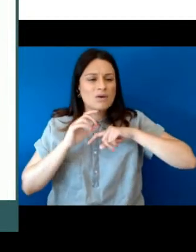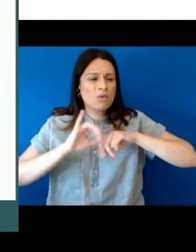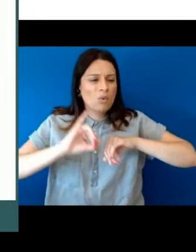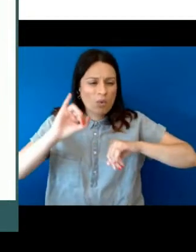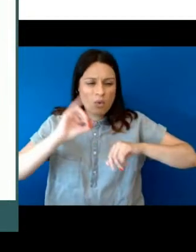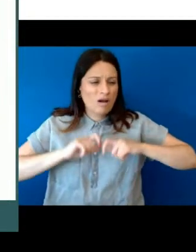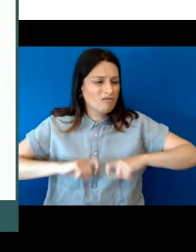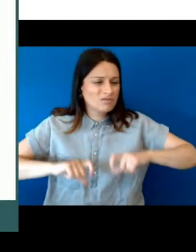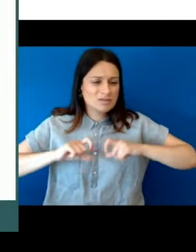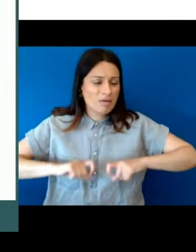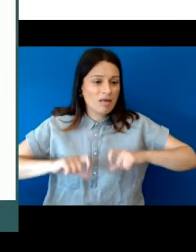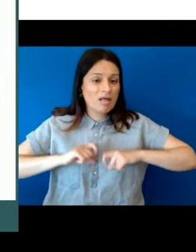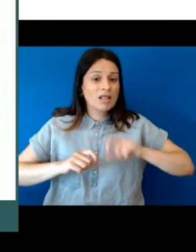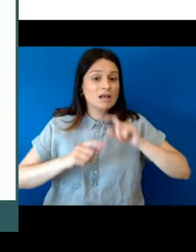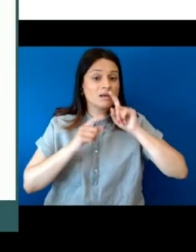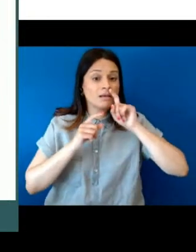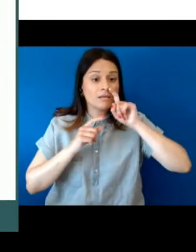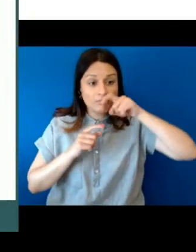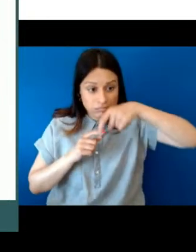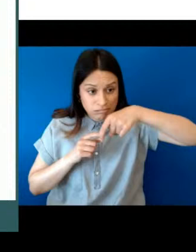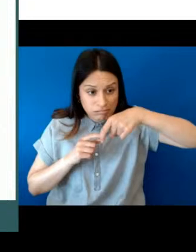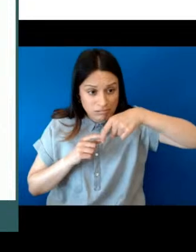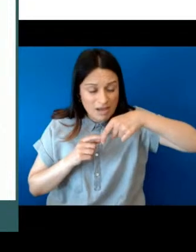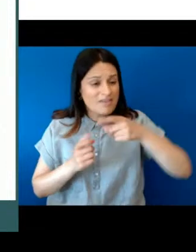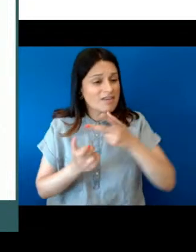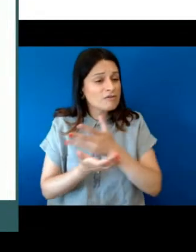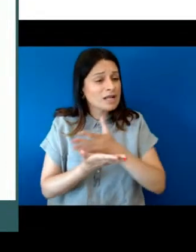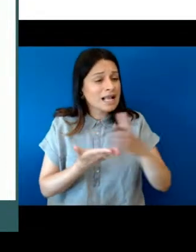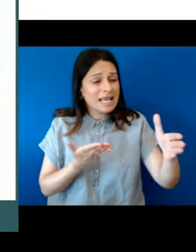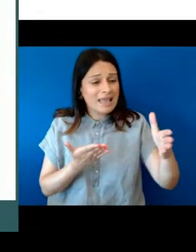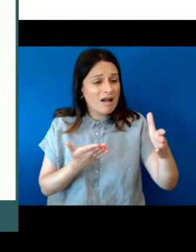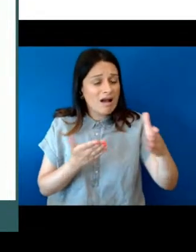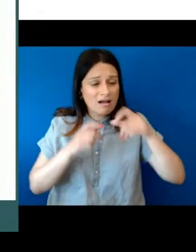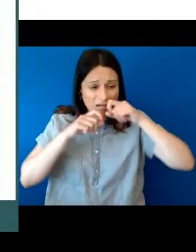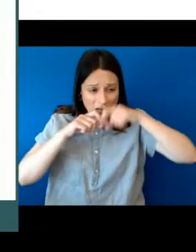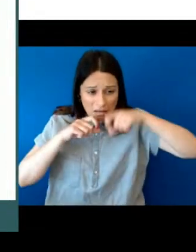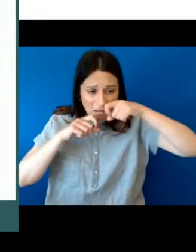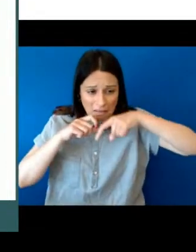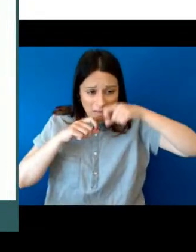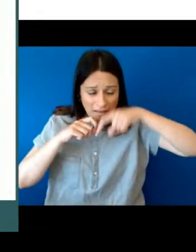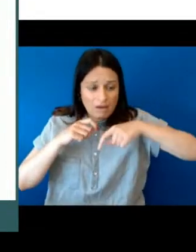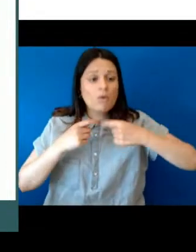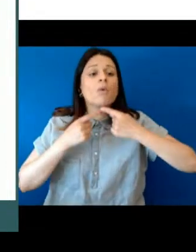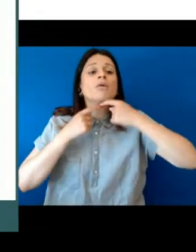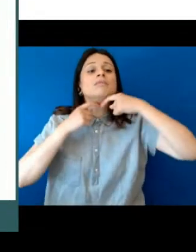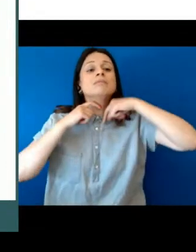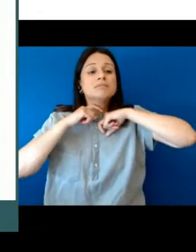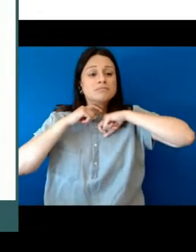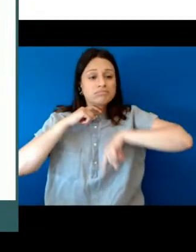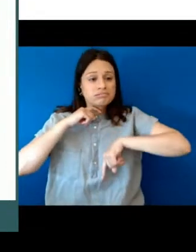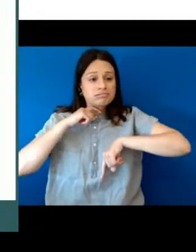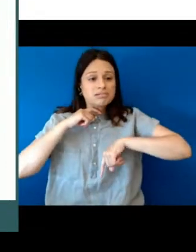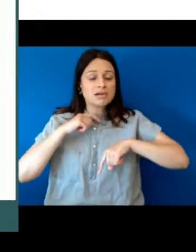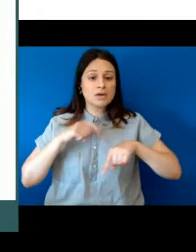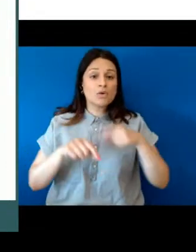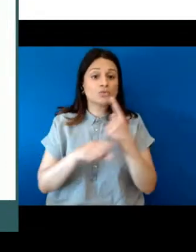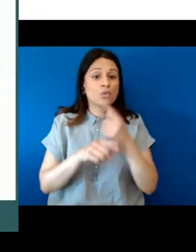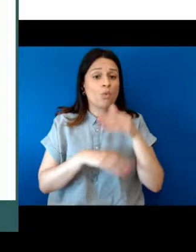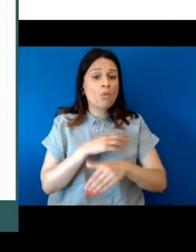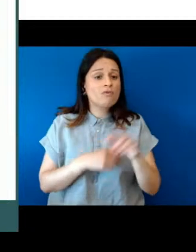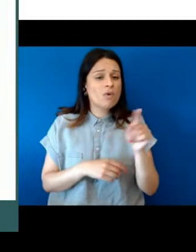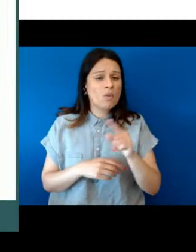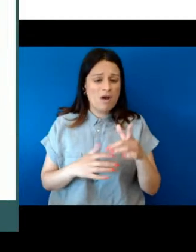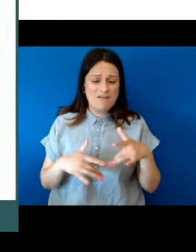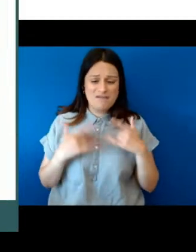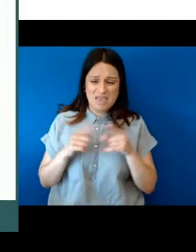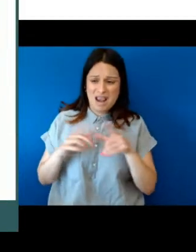out the front as like a clear rhinorrhea, but other times, people talk about this horrible feeling of mucus at the back